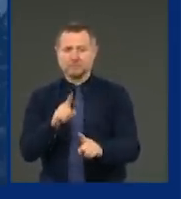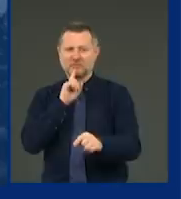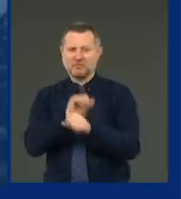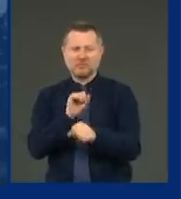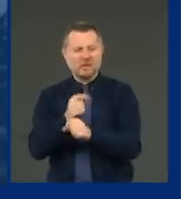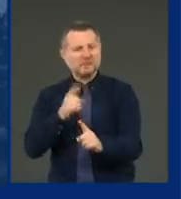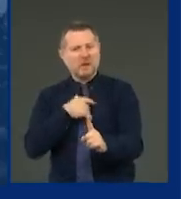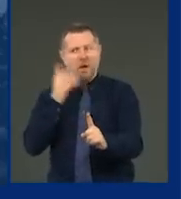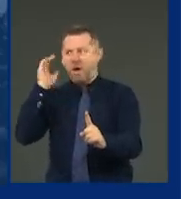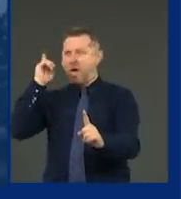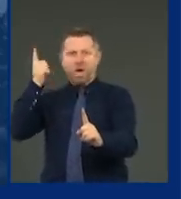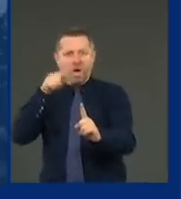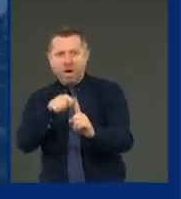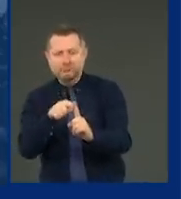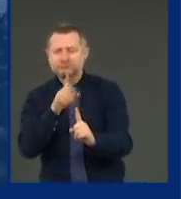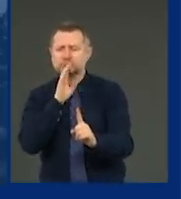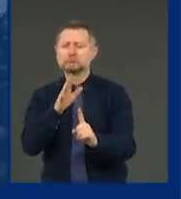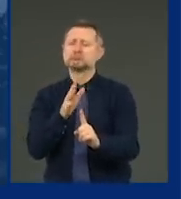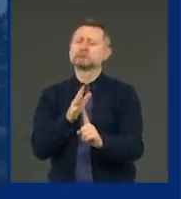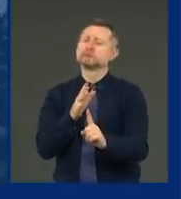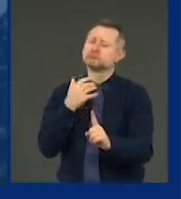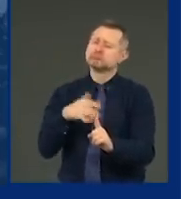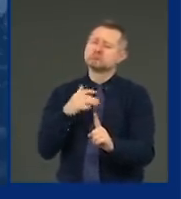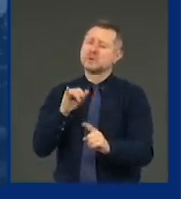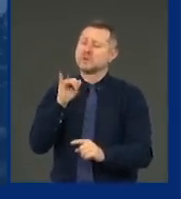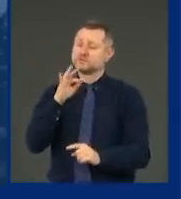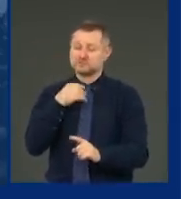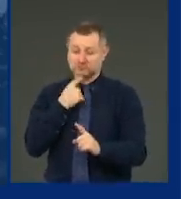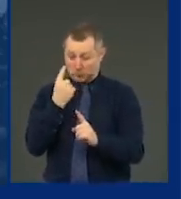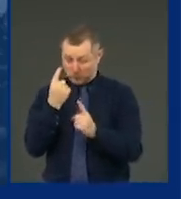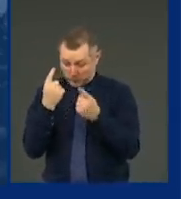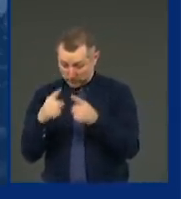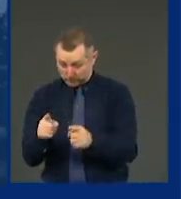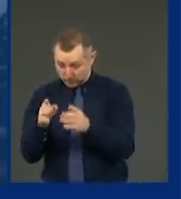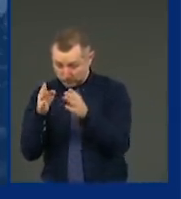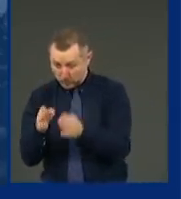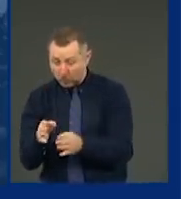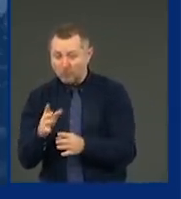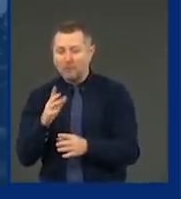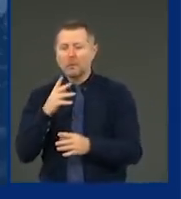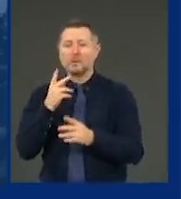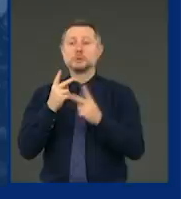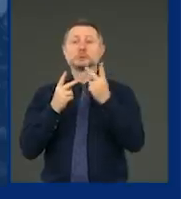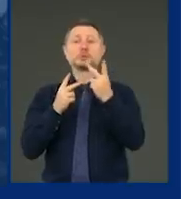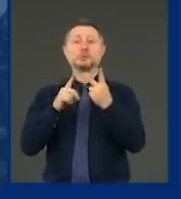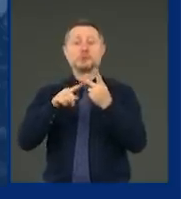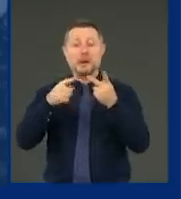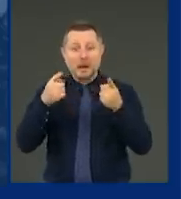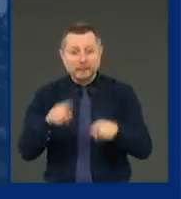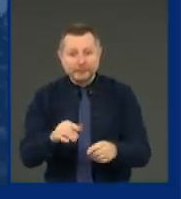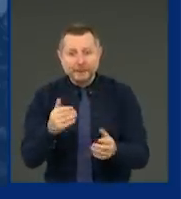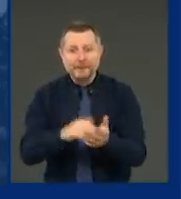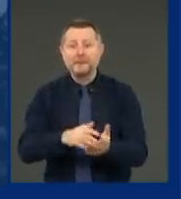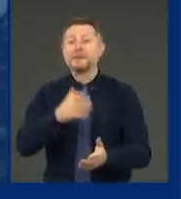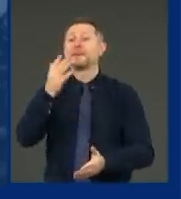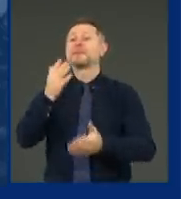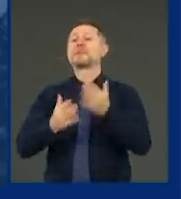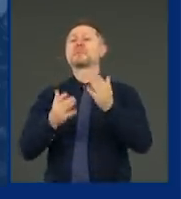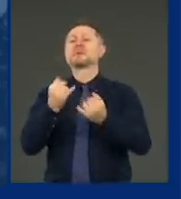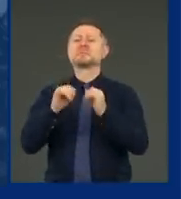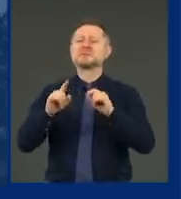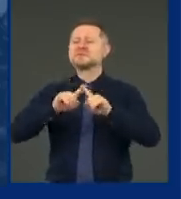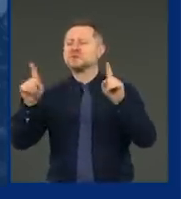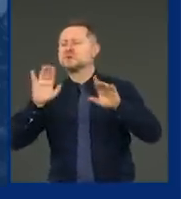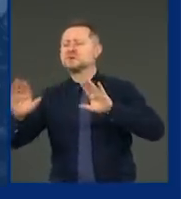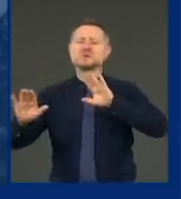have one episode, two episodes, maybe you can look at them as individual episodes. But